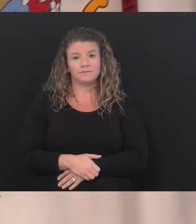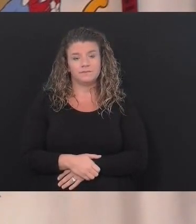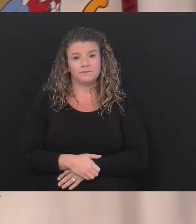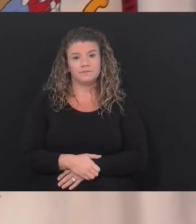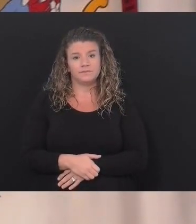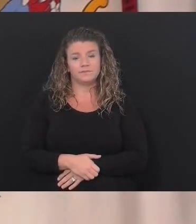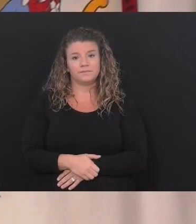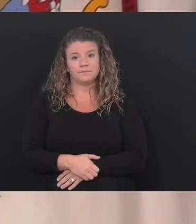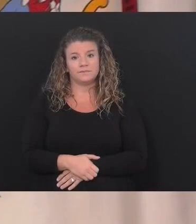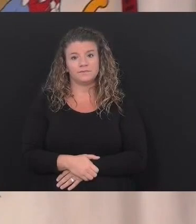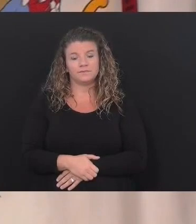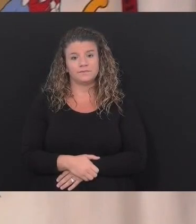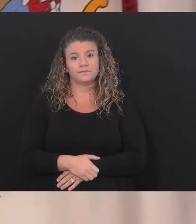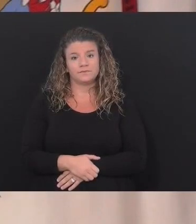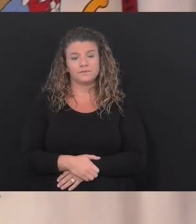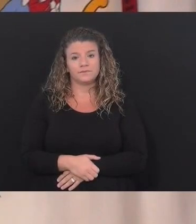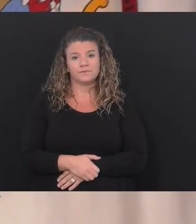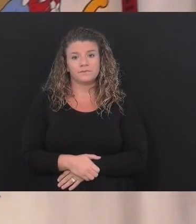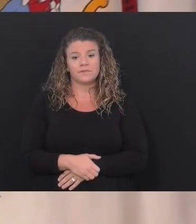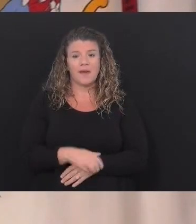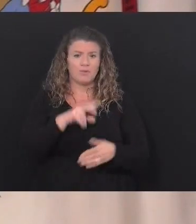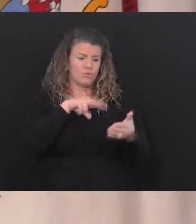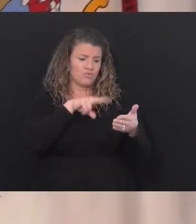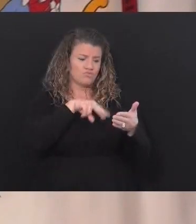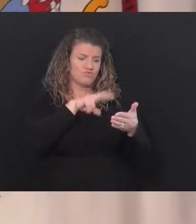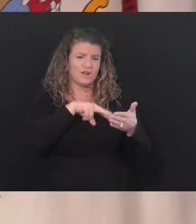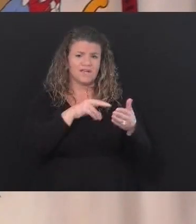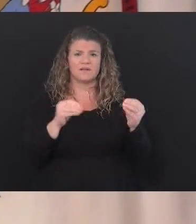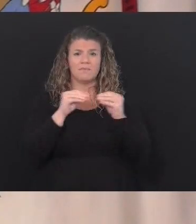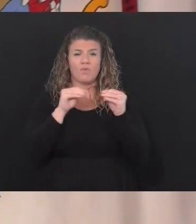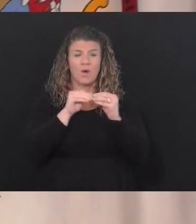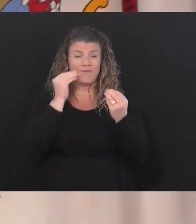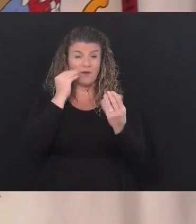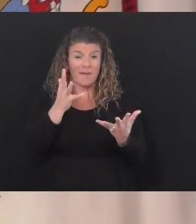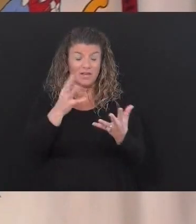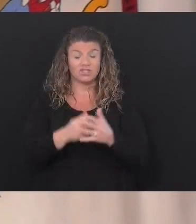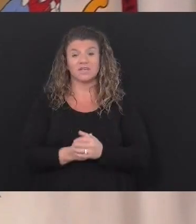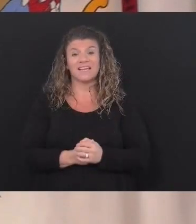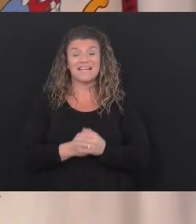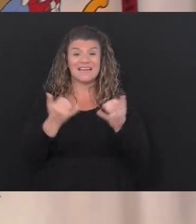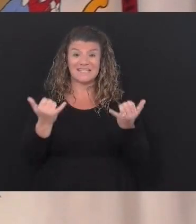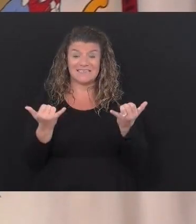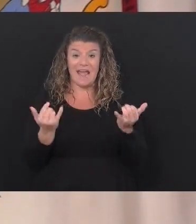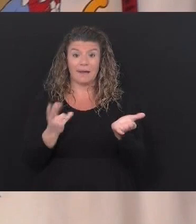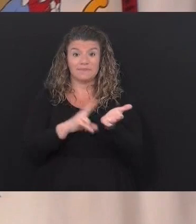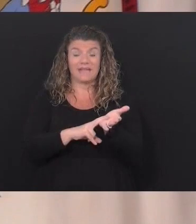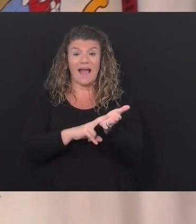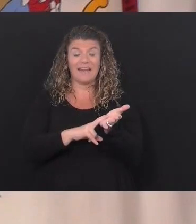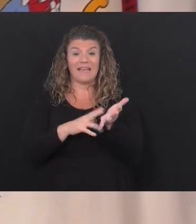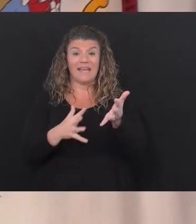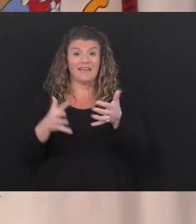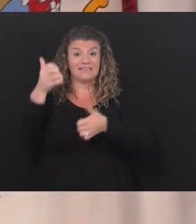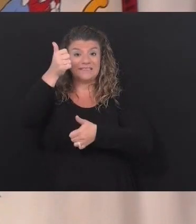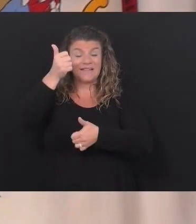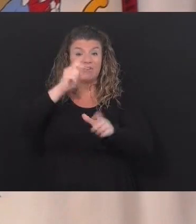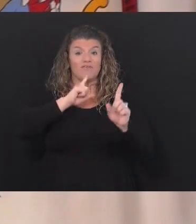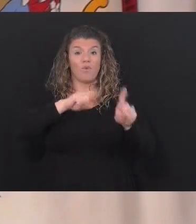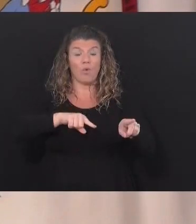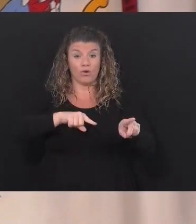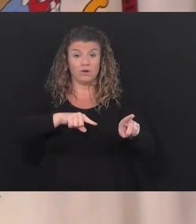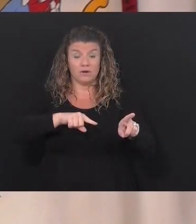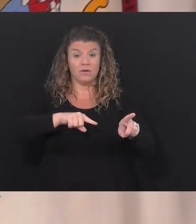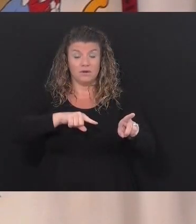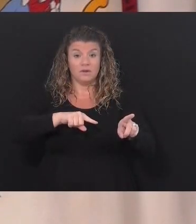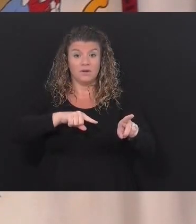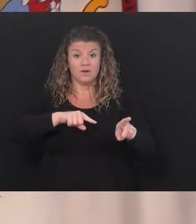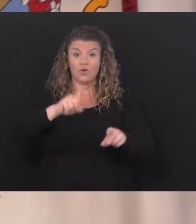got to read a little bit to you now, but. Today, I am signing an executive order to mandate